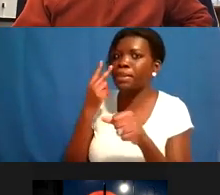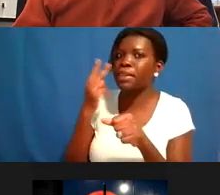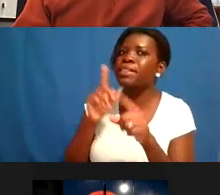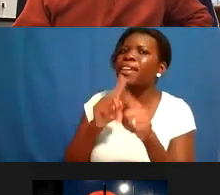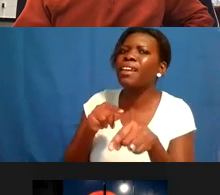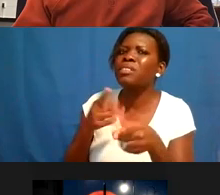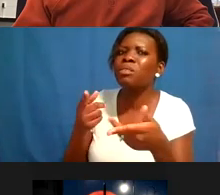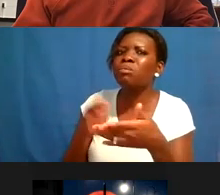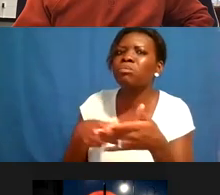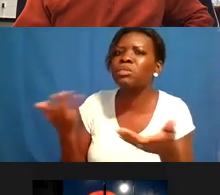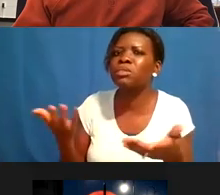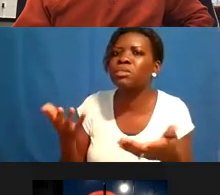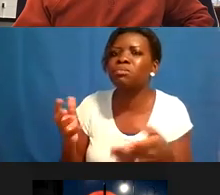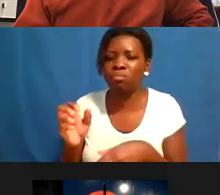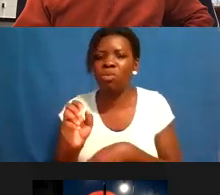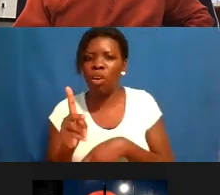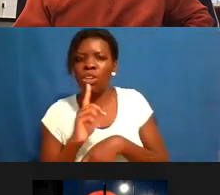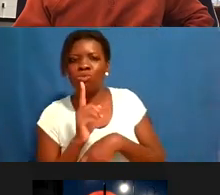was. Okay, sure.